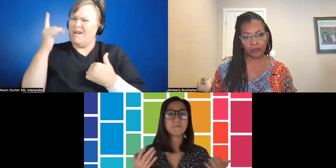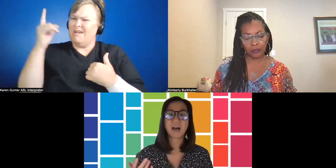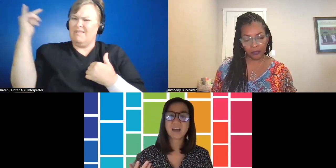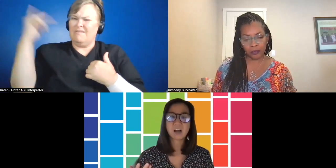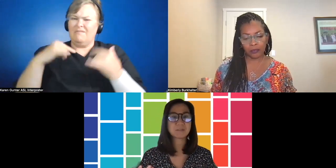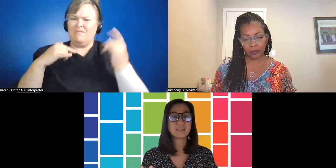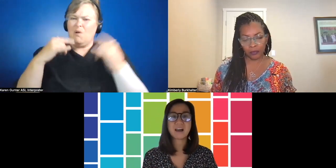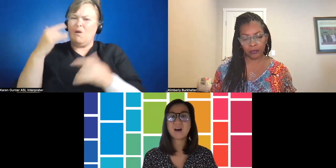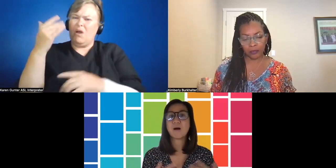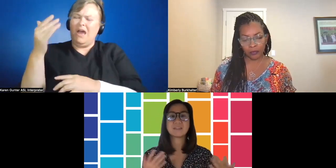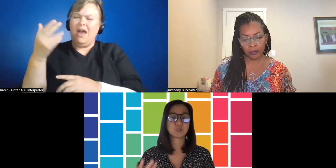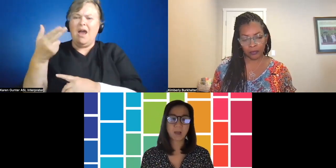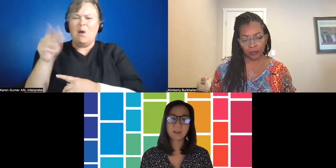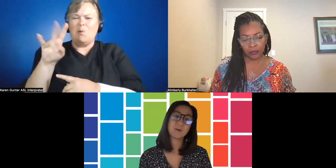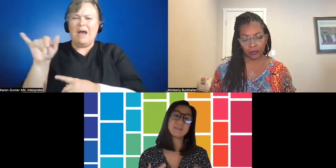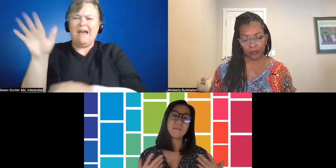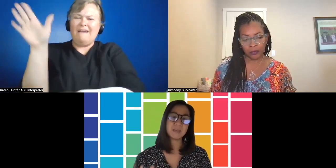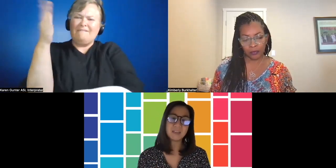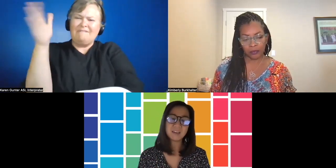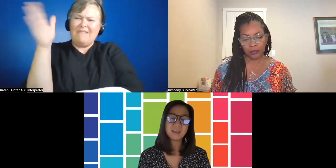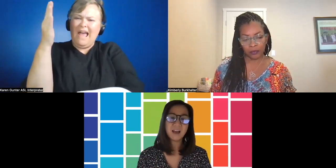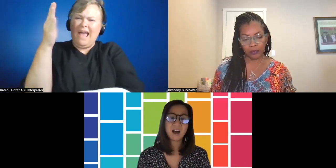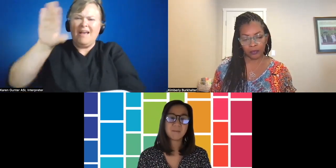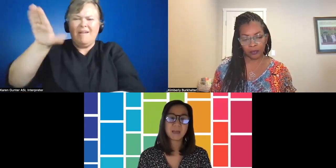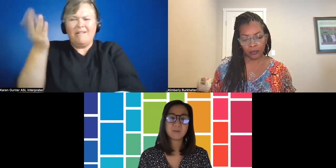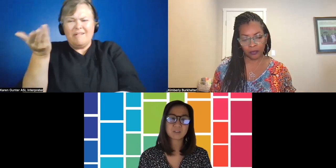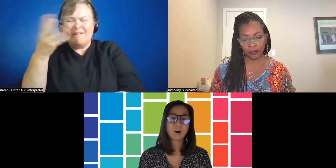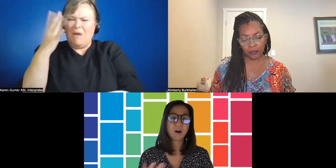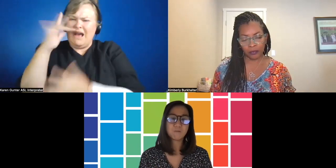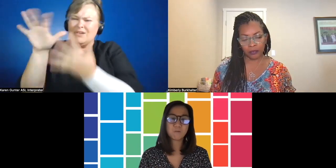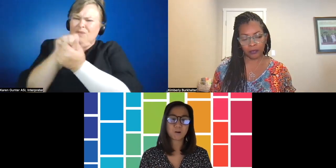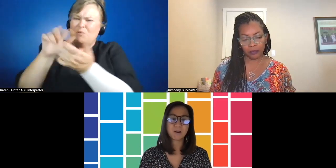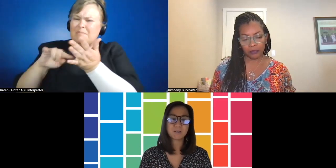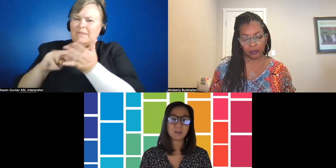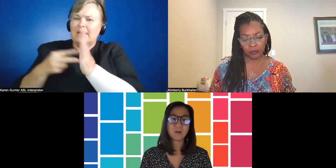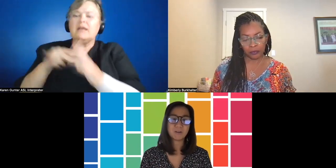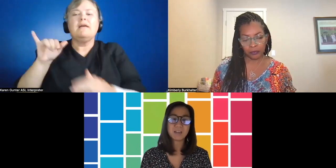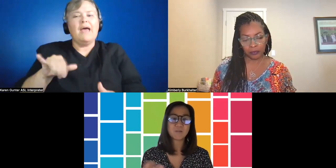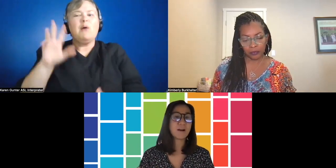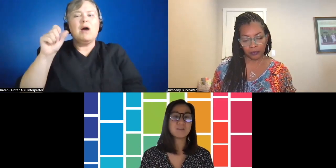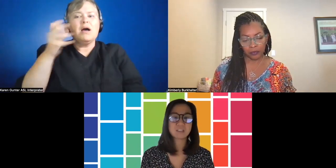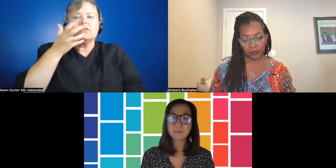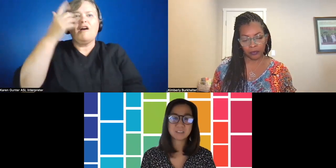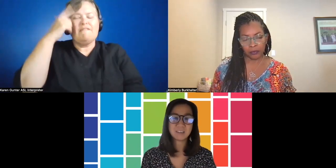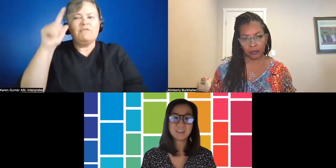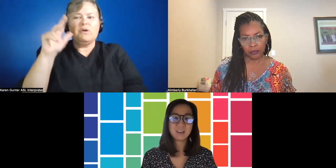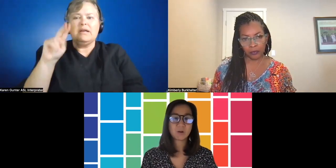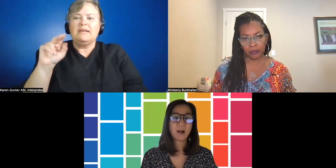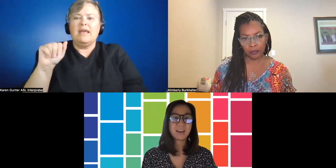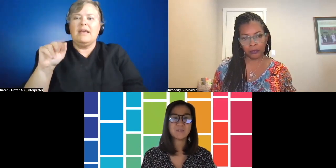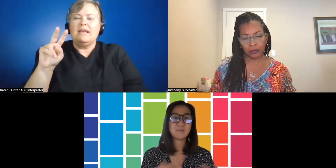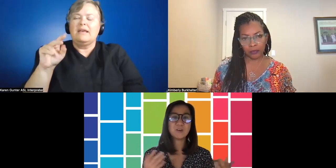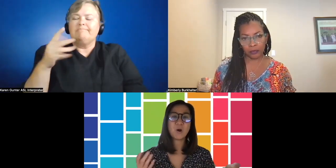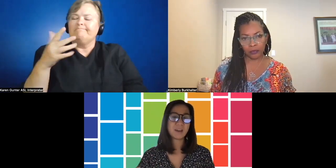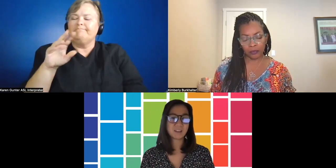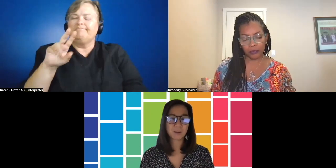Hawaiian flag upside down? Why is it shredded? What does that mean? And it was a call for, Native Hawaiian sovereignty, right?